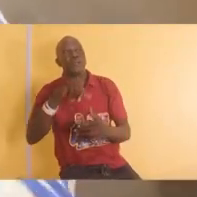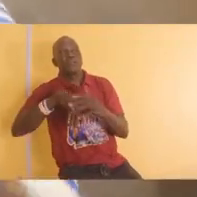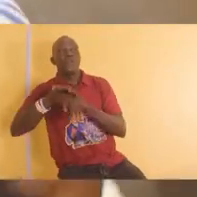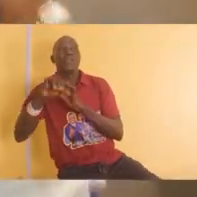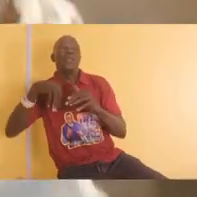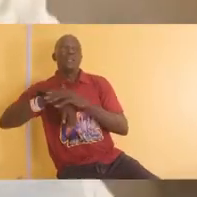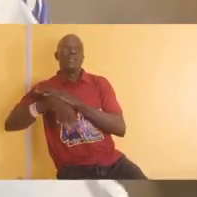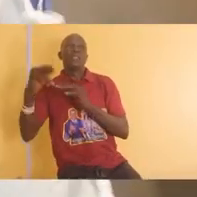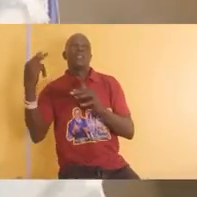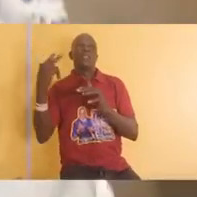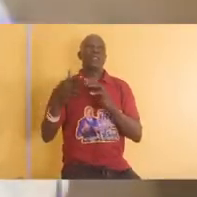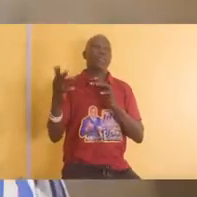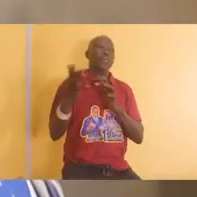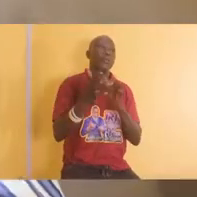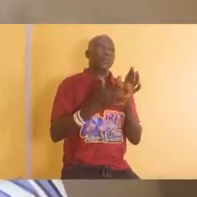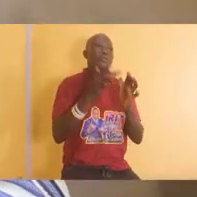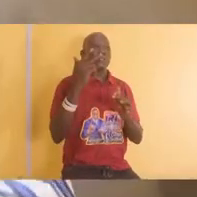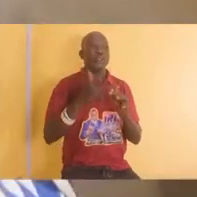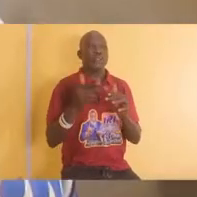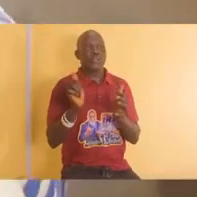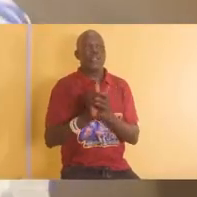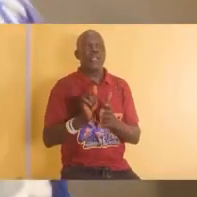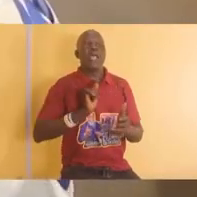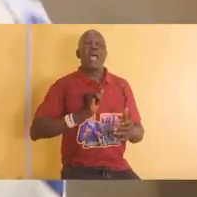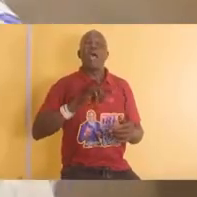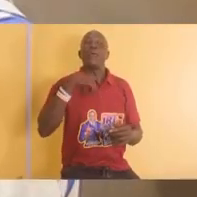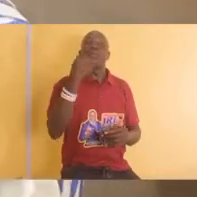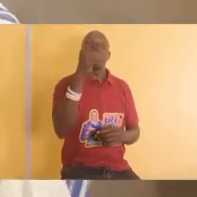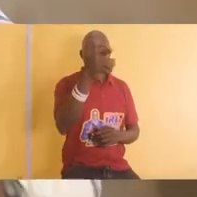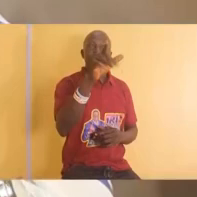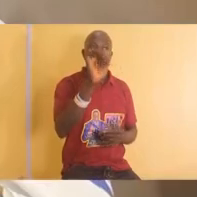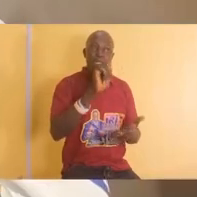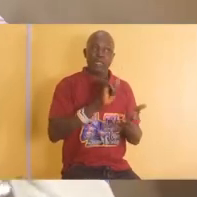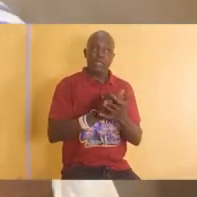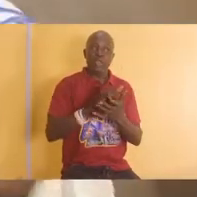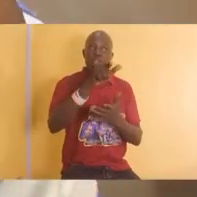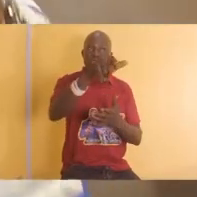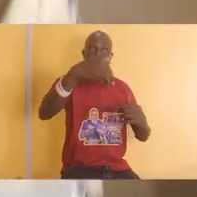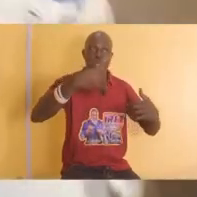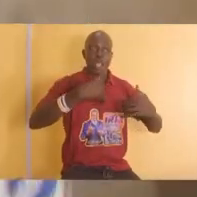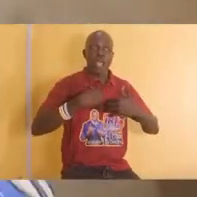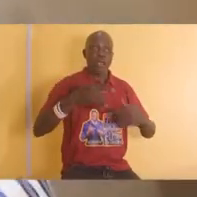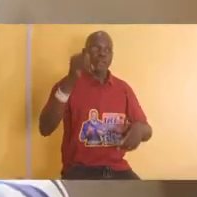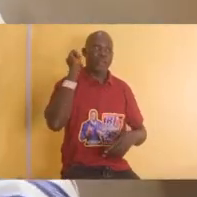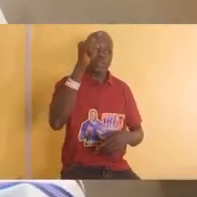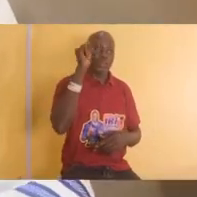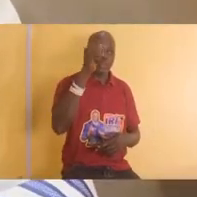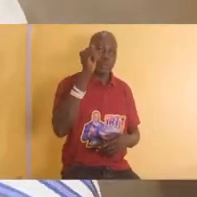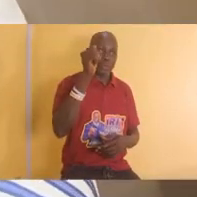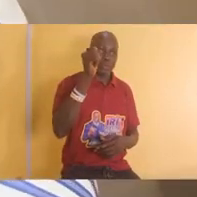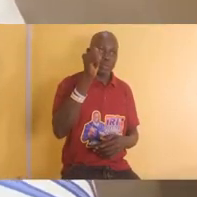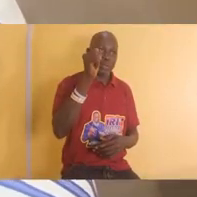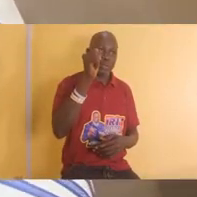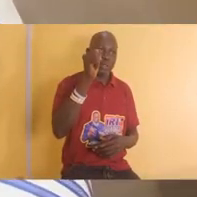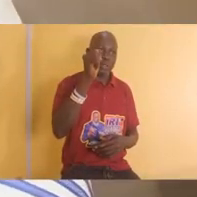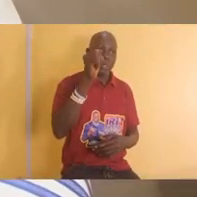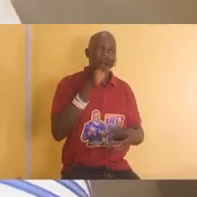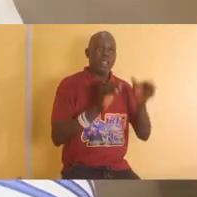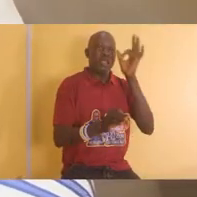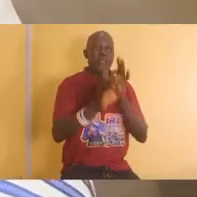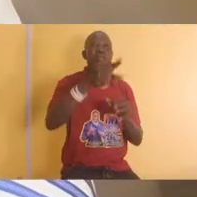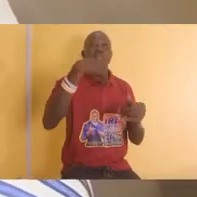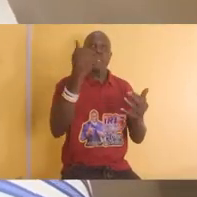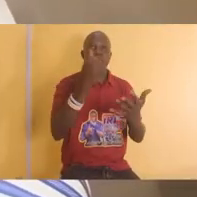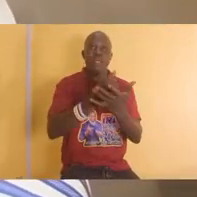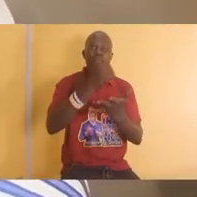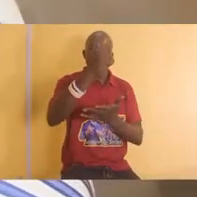ni oruko Jesu emi ni mo so fun pe wa ni testimony amen wa ni eri po ba le sami